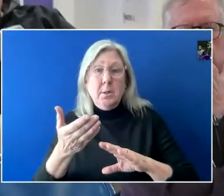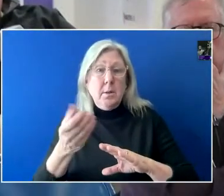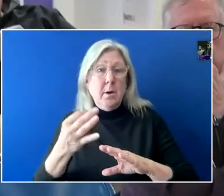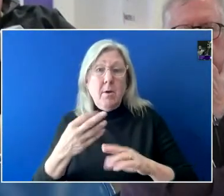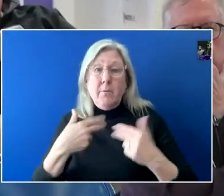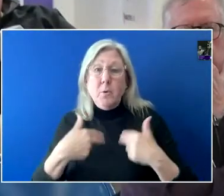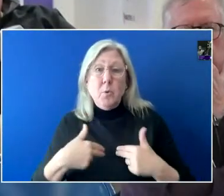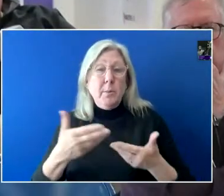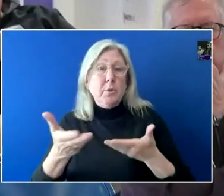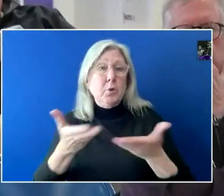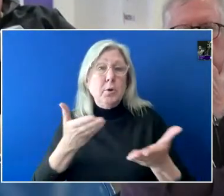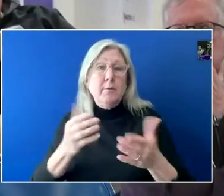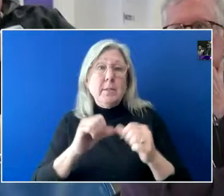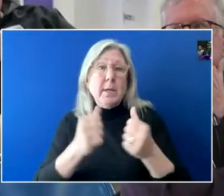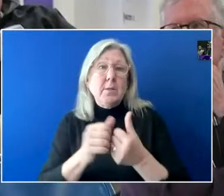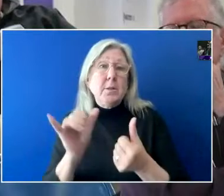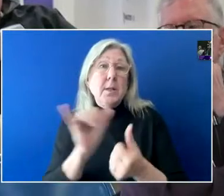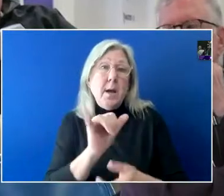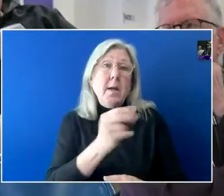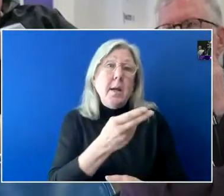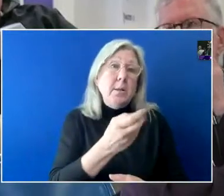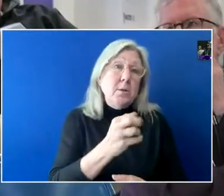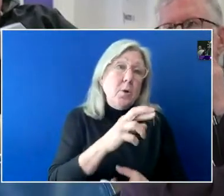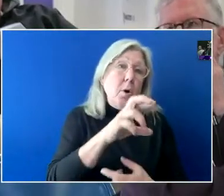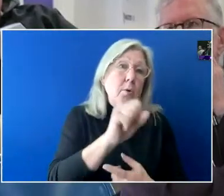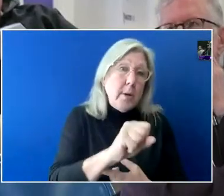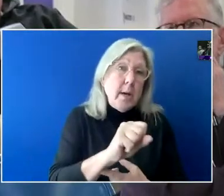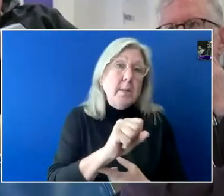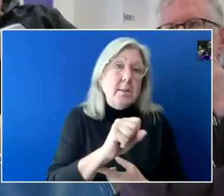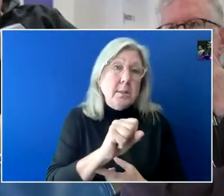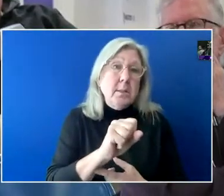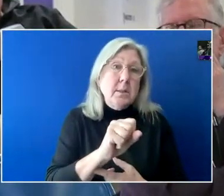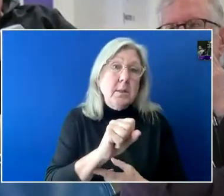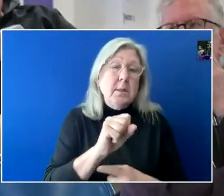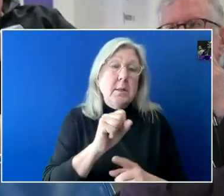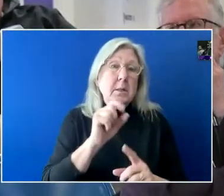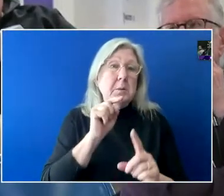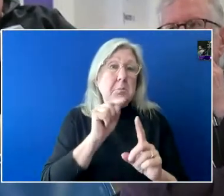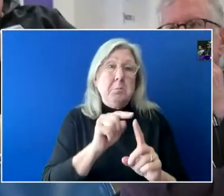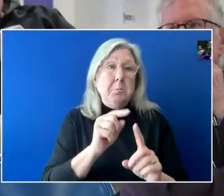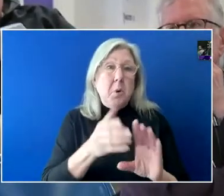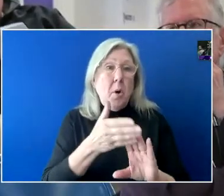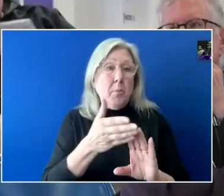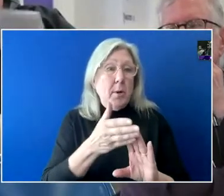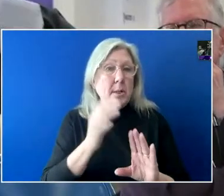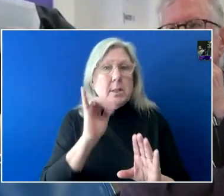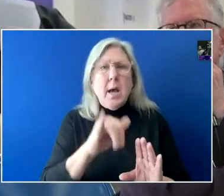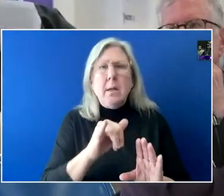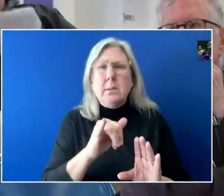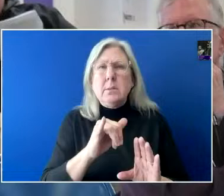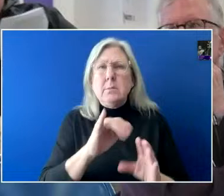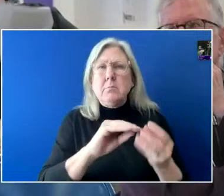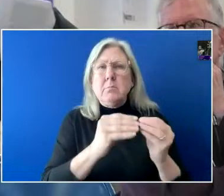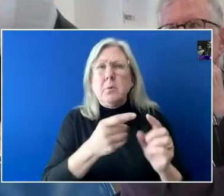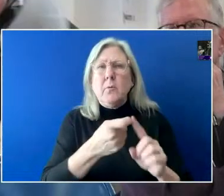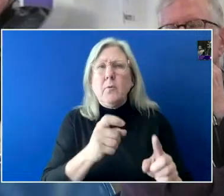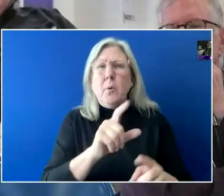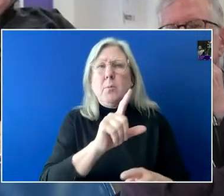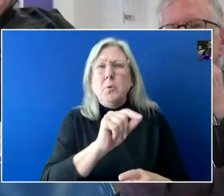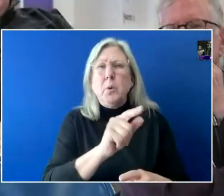Agency like hcrs that operates that was their 2021 budget was